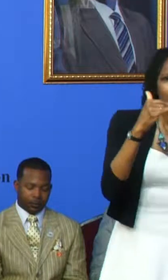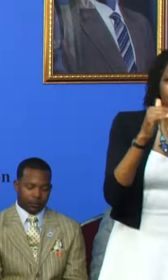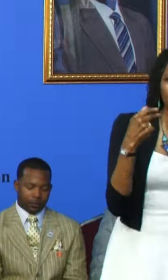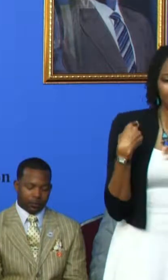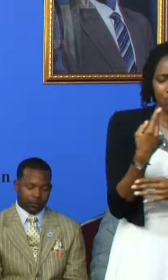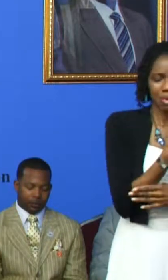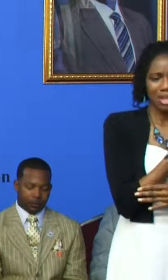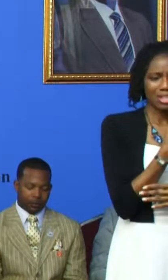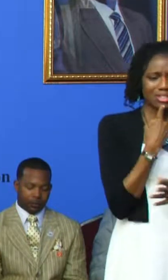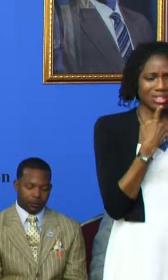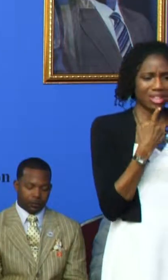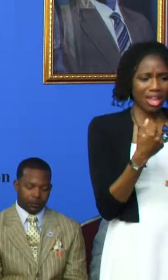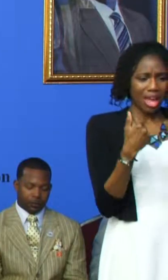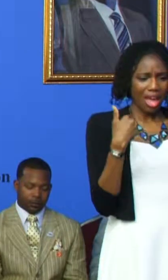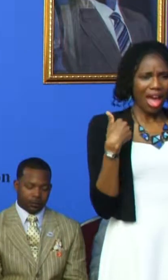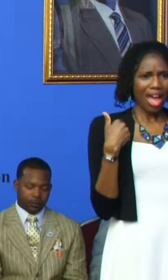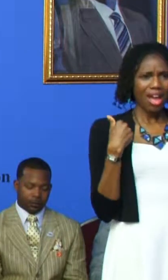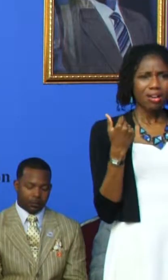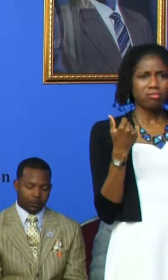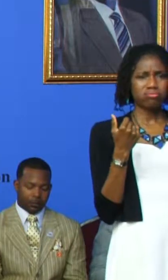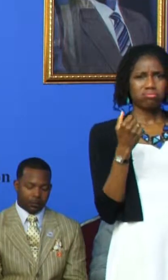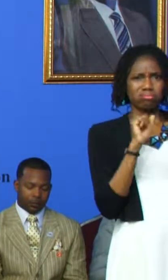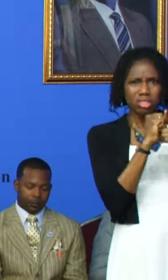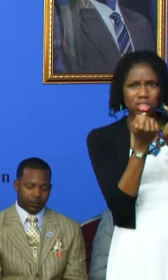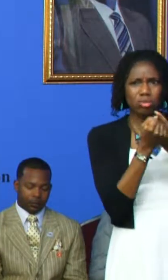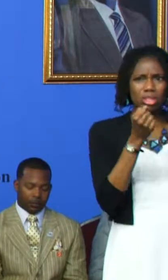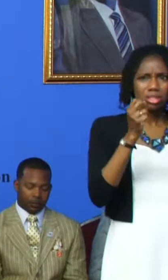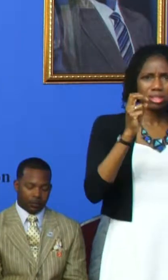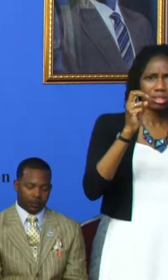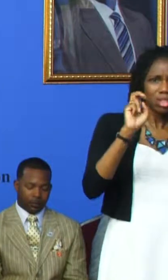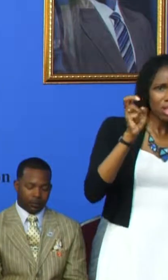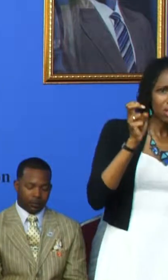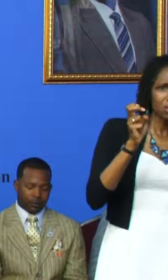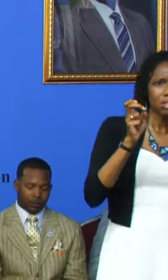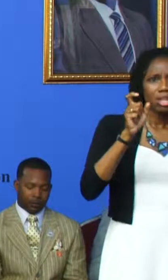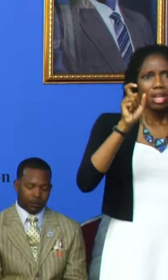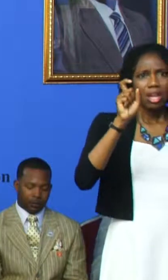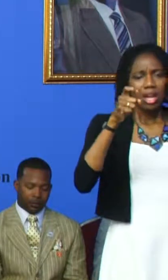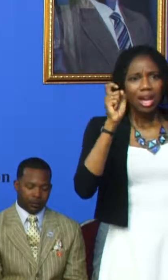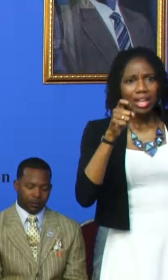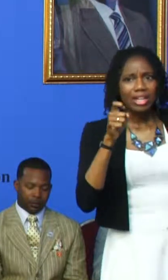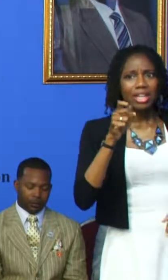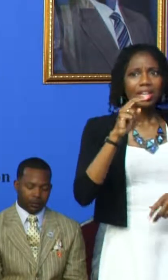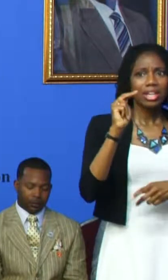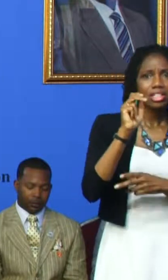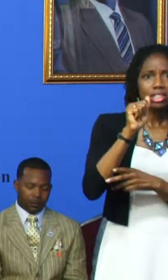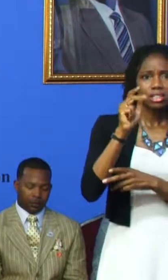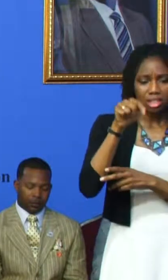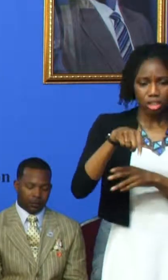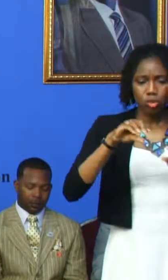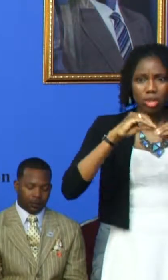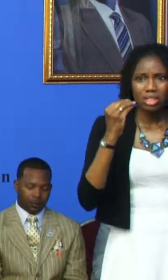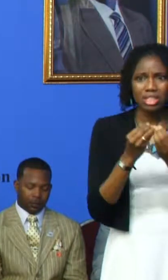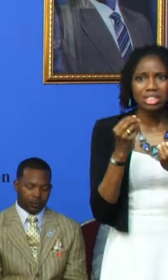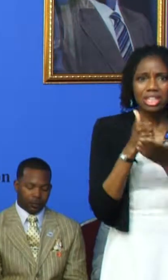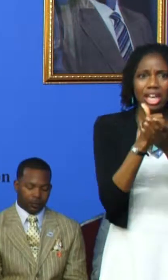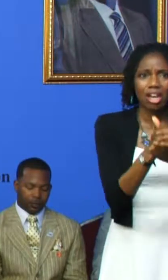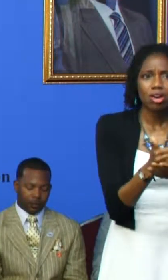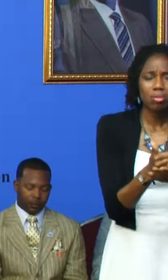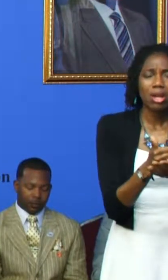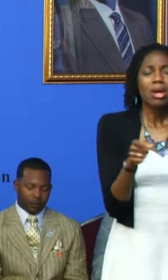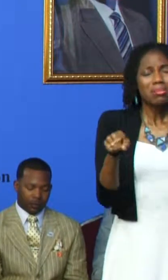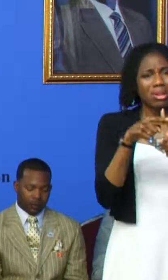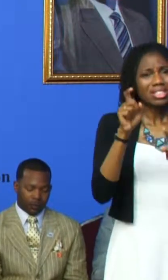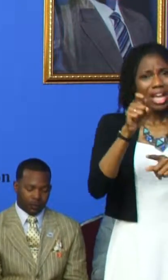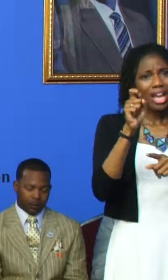saying that I have situations. I got problems. I need Nash Action Network to help me. And I need y'all to pray for